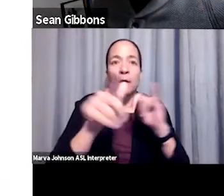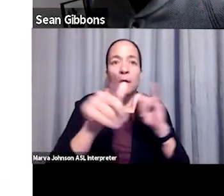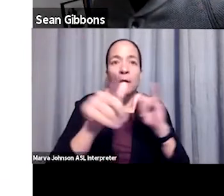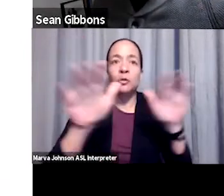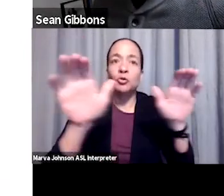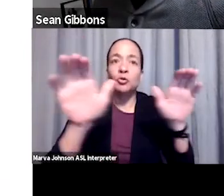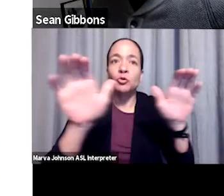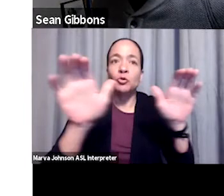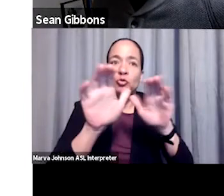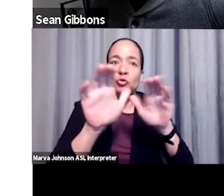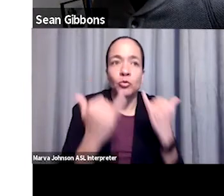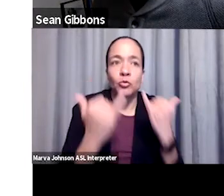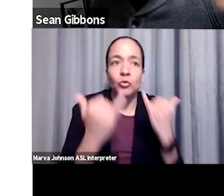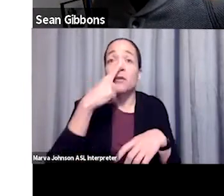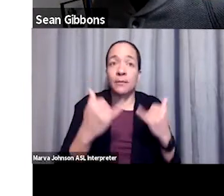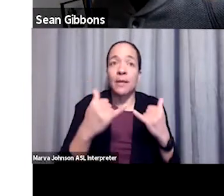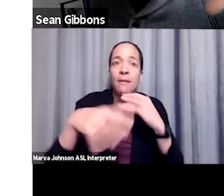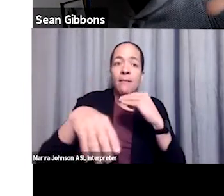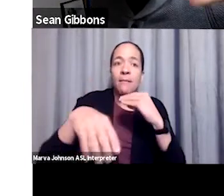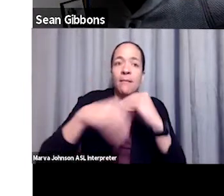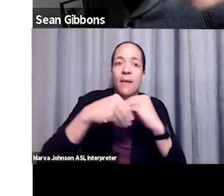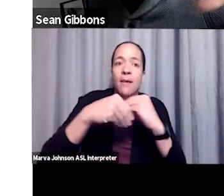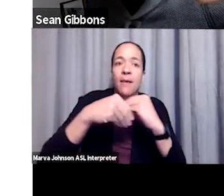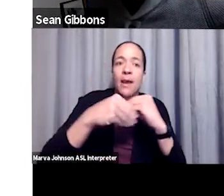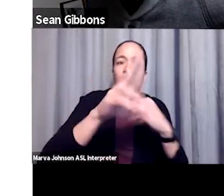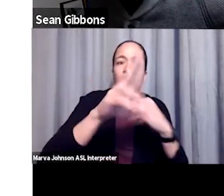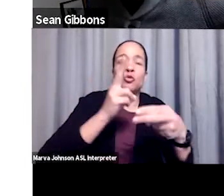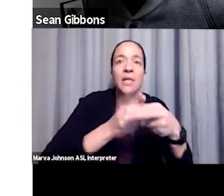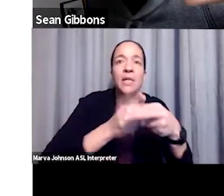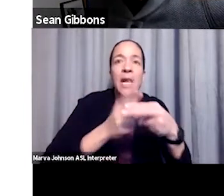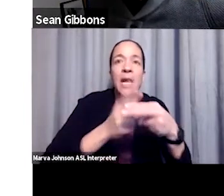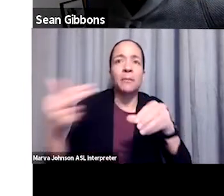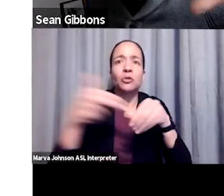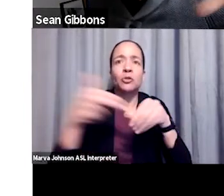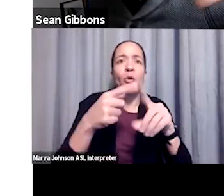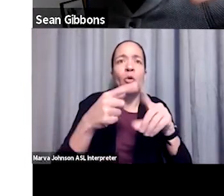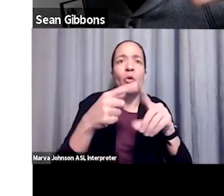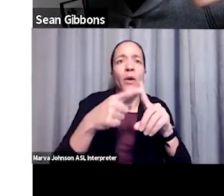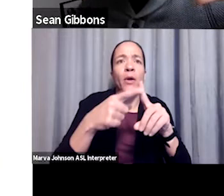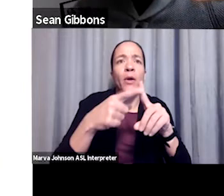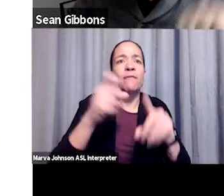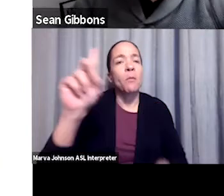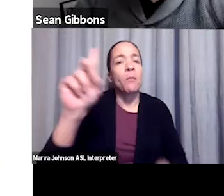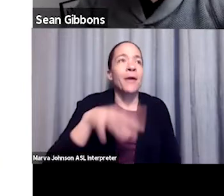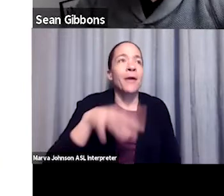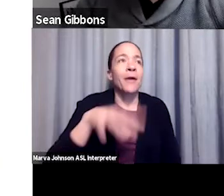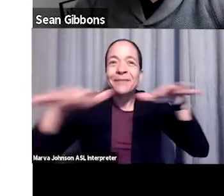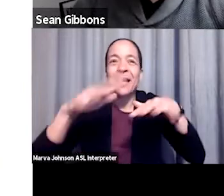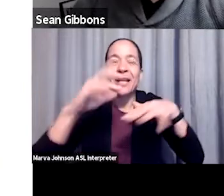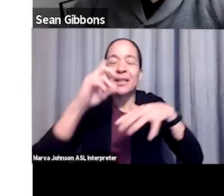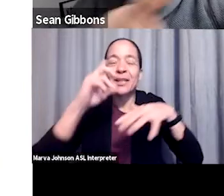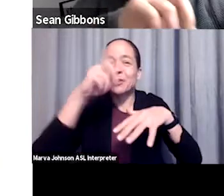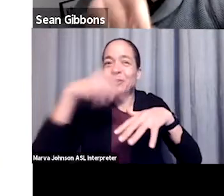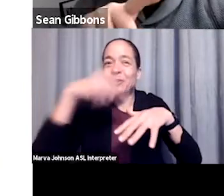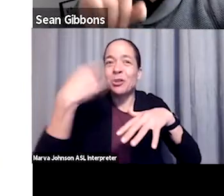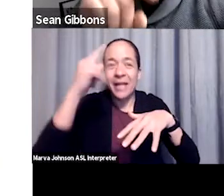add your name in and where you're coming in from, what's home or what your workspace looks like for you just now, where you're at. And I'll go ahead, I pre-populated